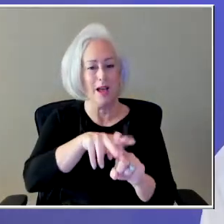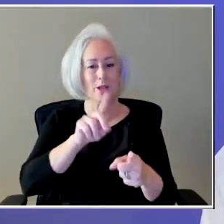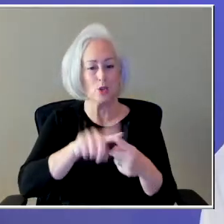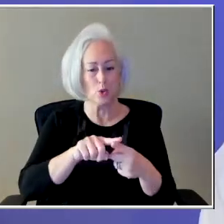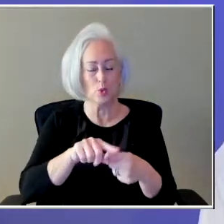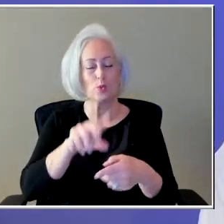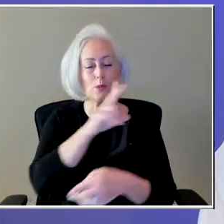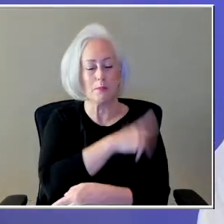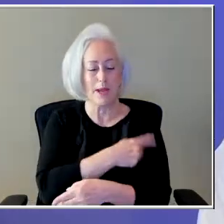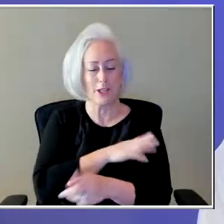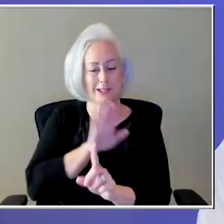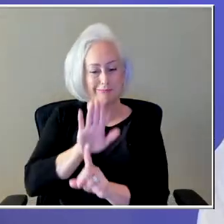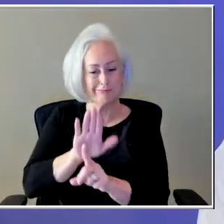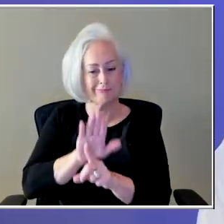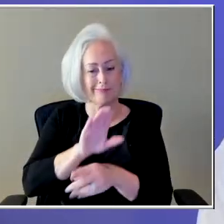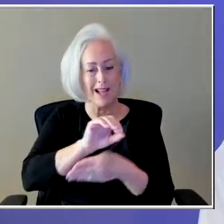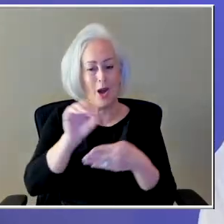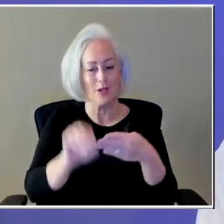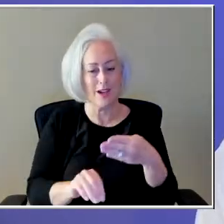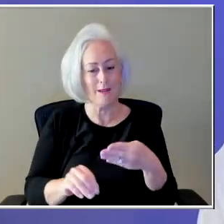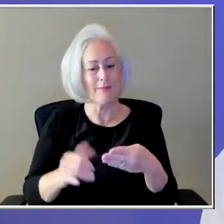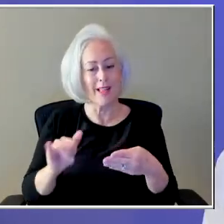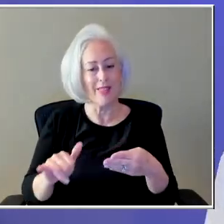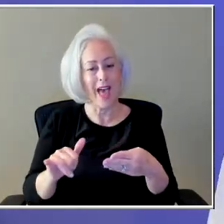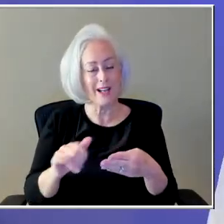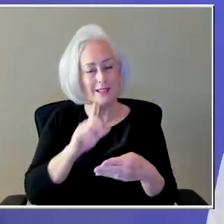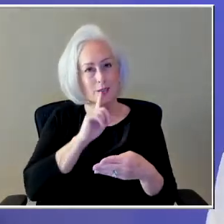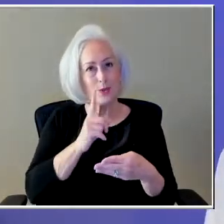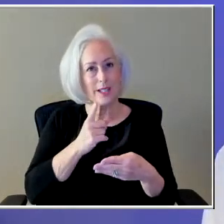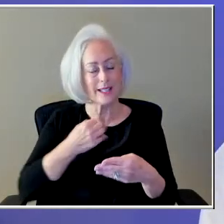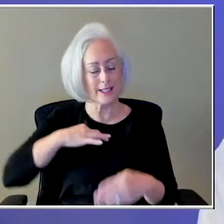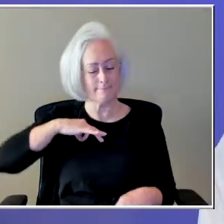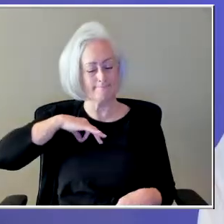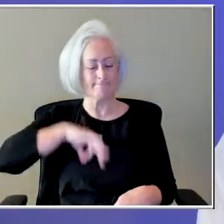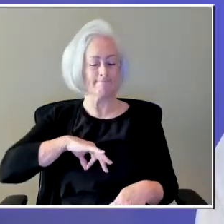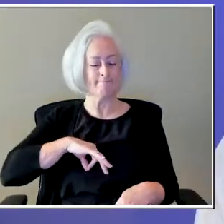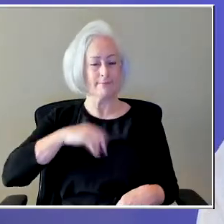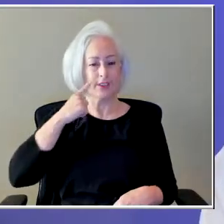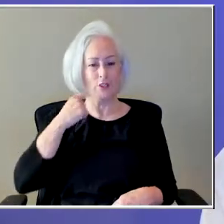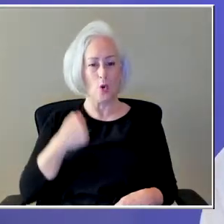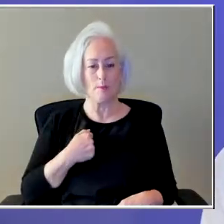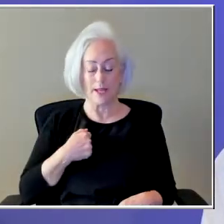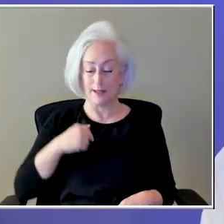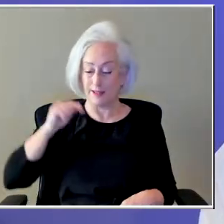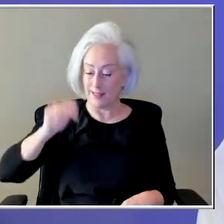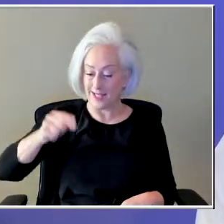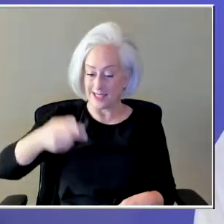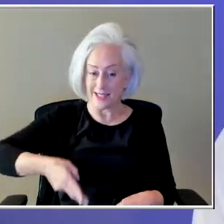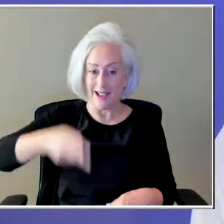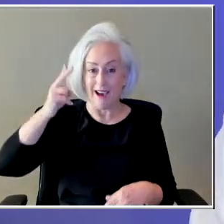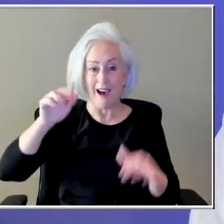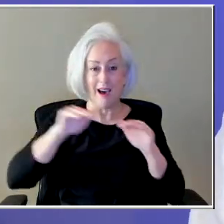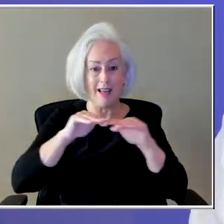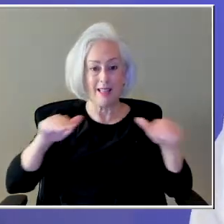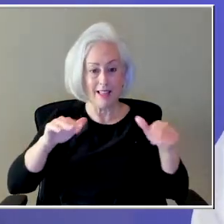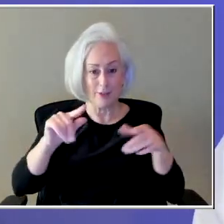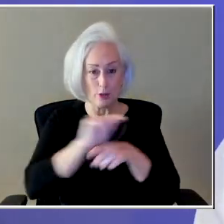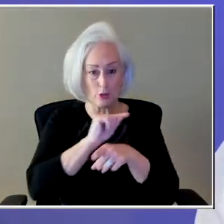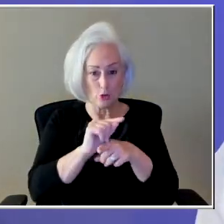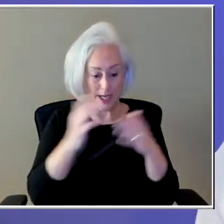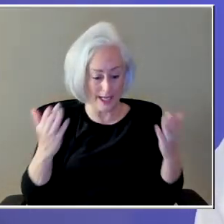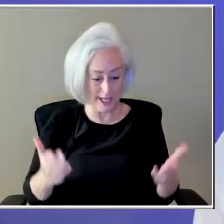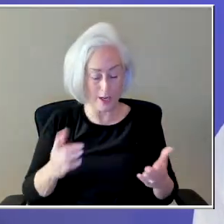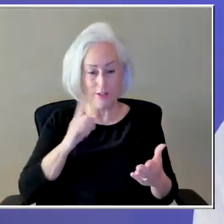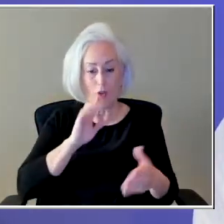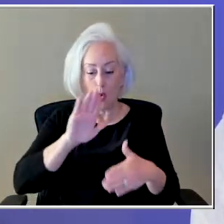I think it's immense for us, and we're a high-level training center here for our residents, our fellows, so all of our residents